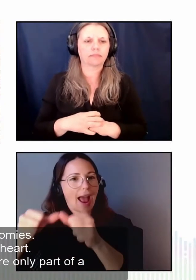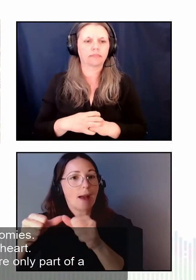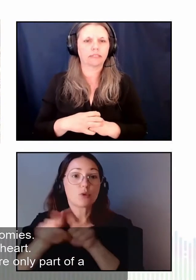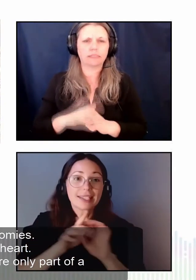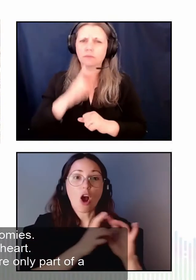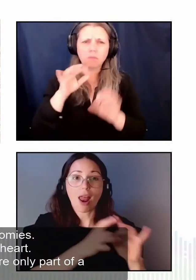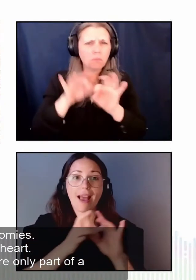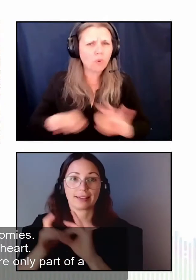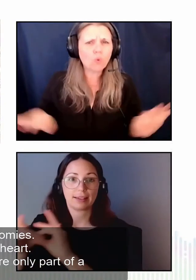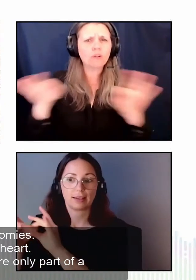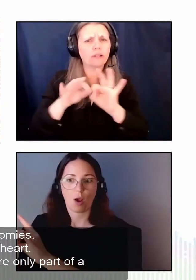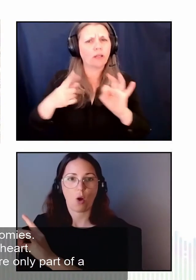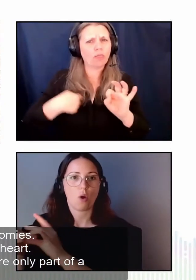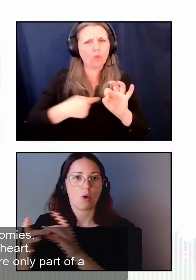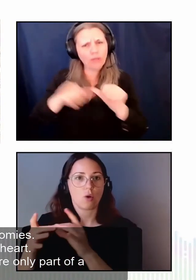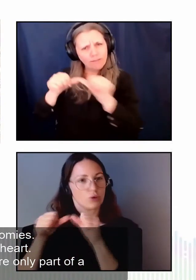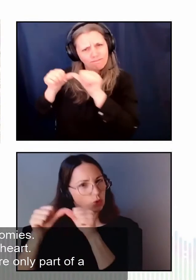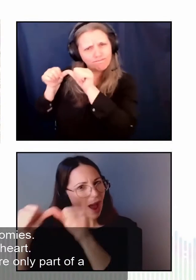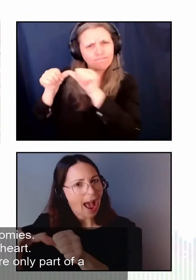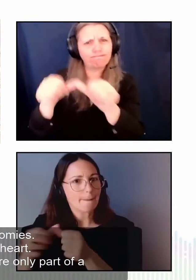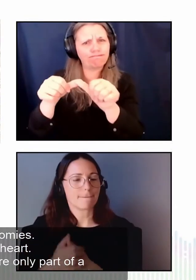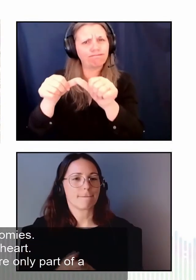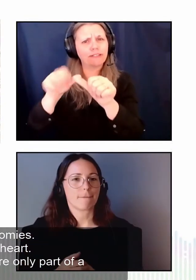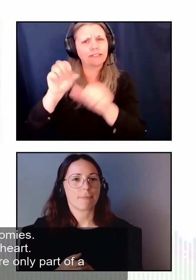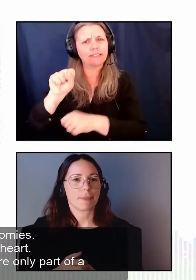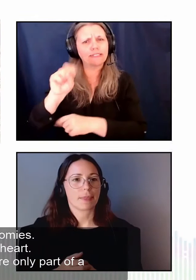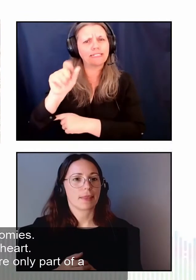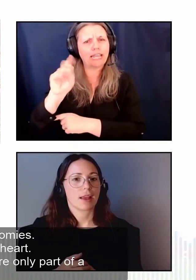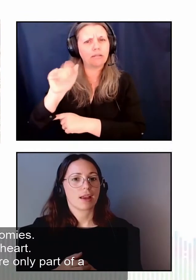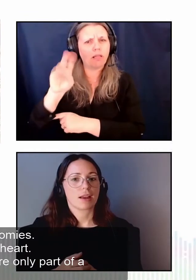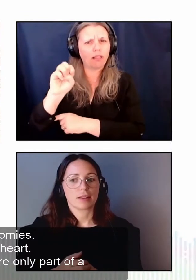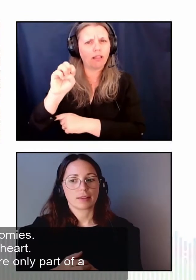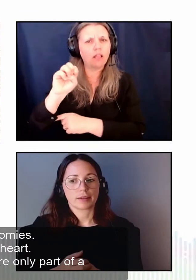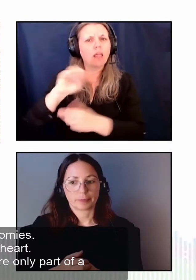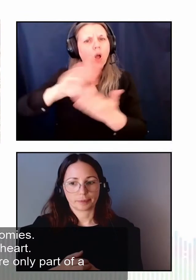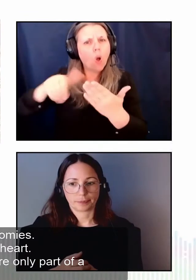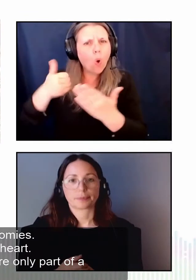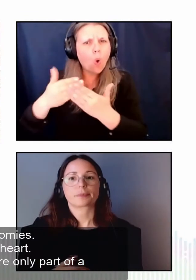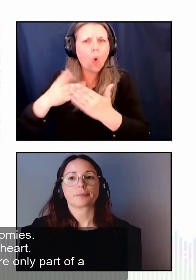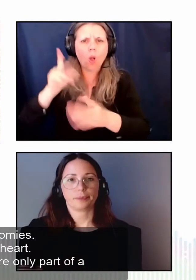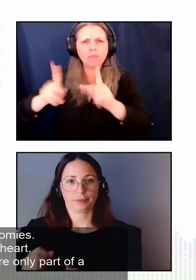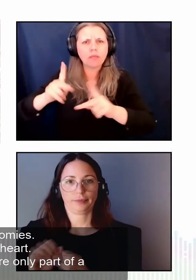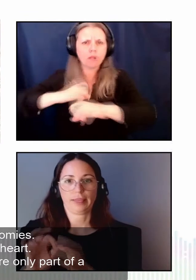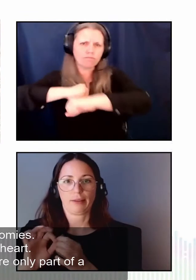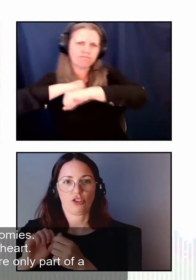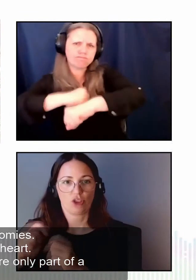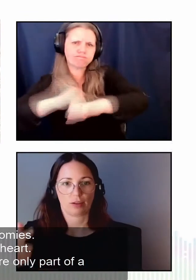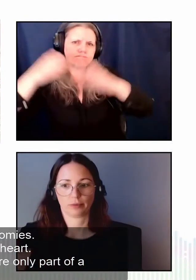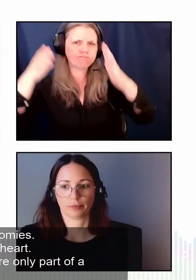economies at heart. Both also assert that IPCAs and guardians are only part of a much